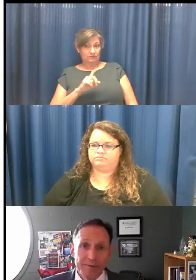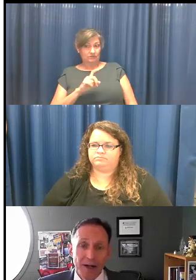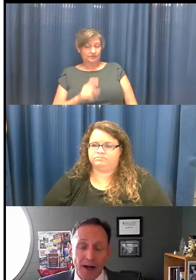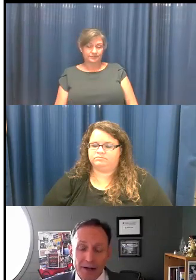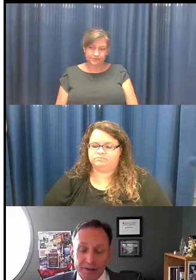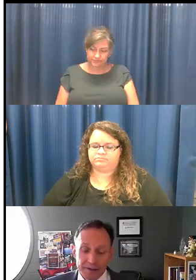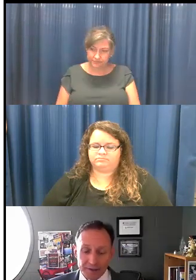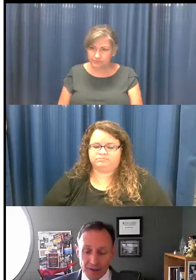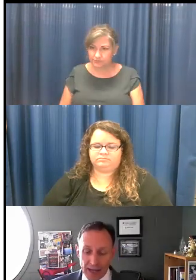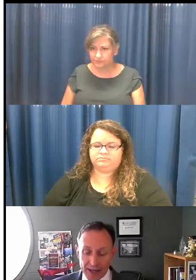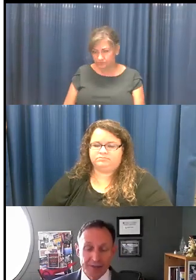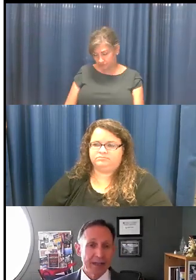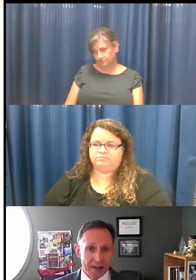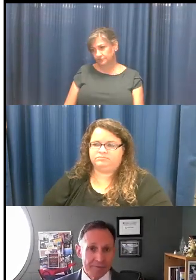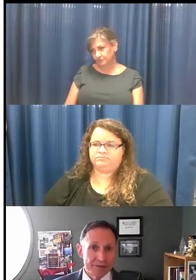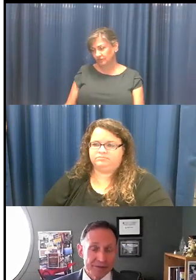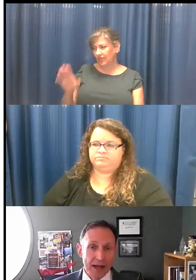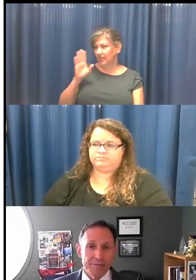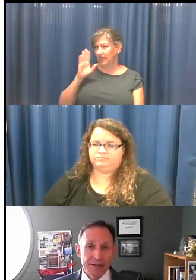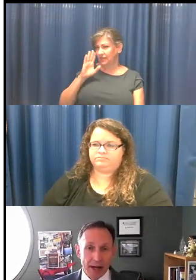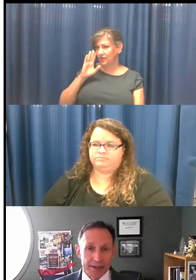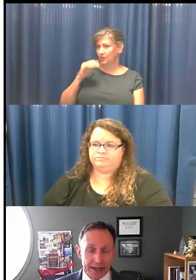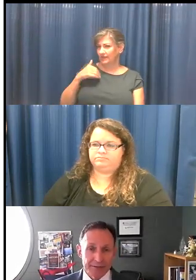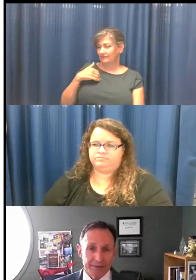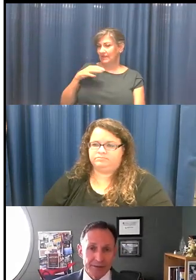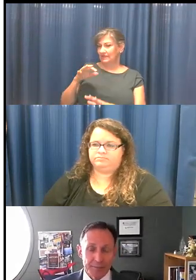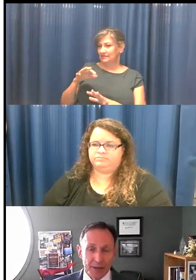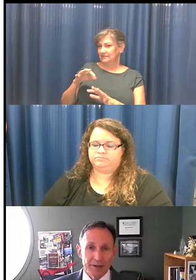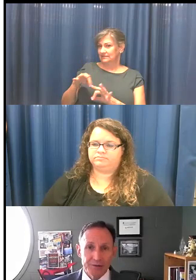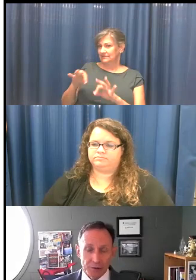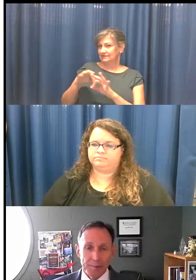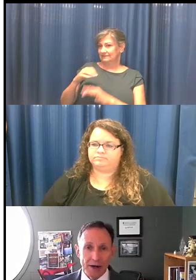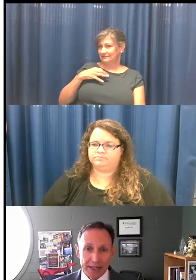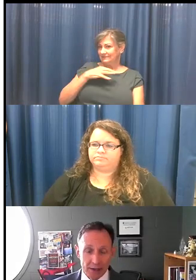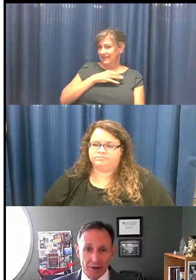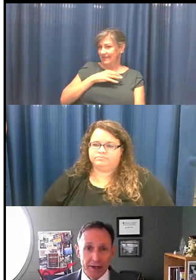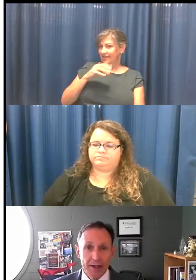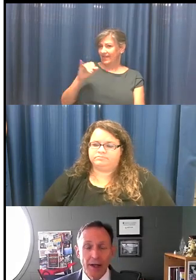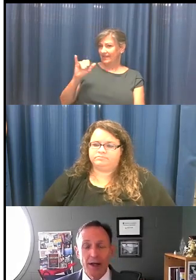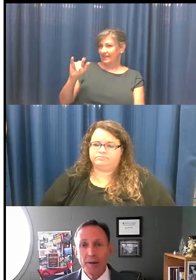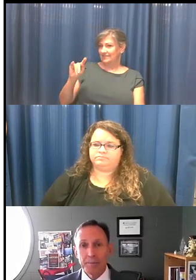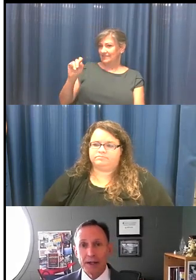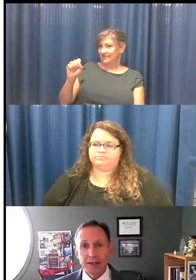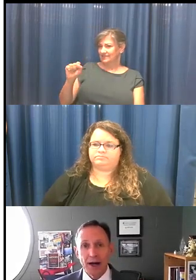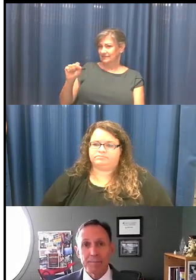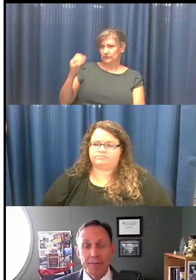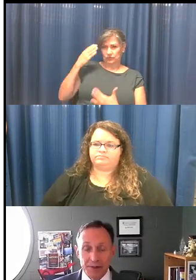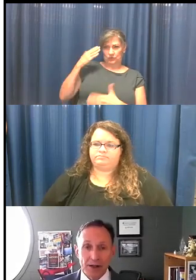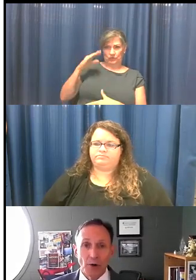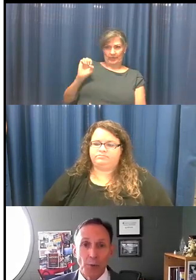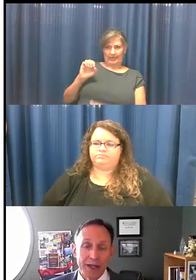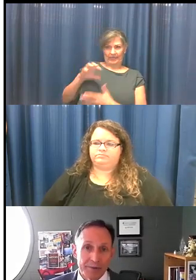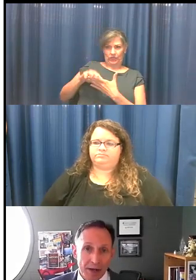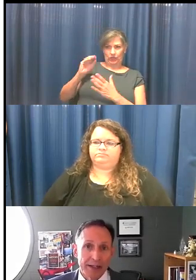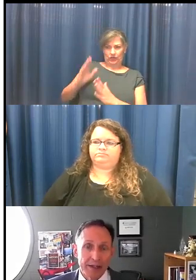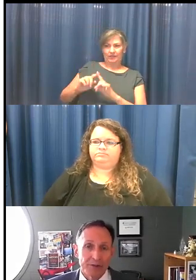know we've added significant staff in ITSS. I'm not as sure about e-learning, but in